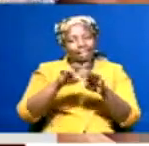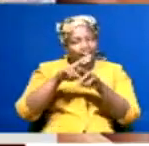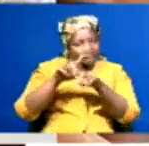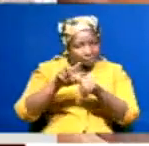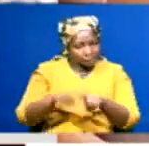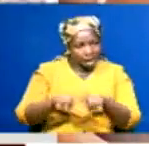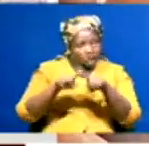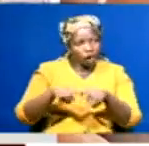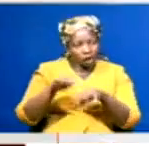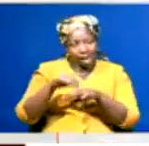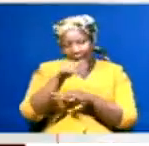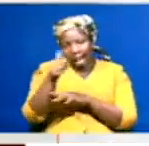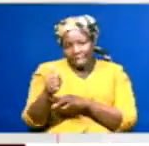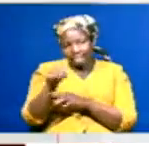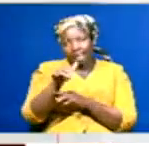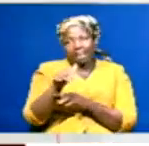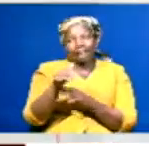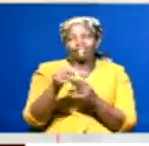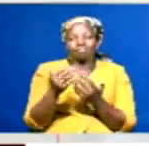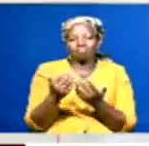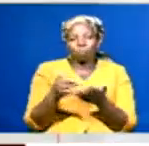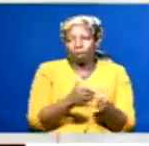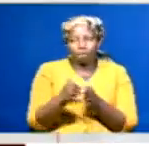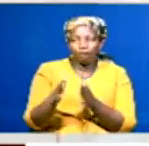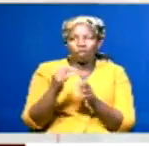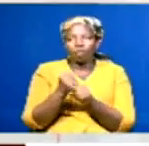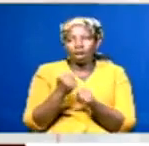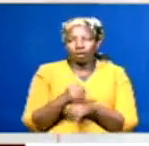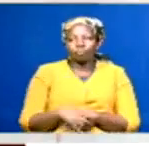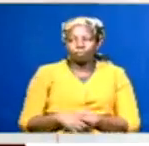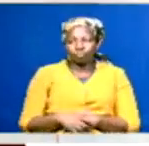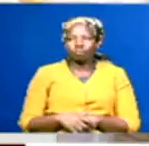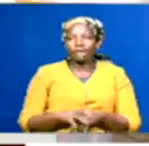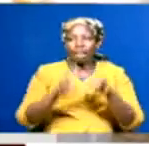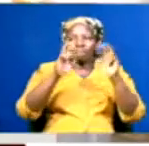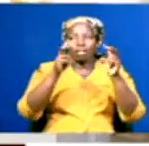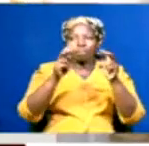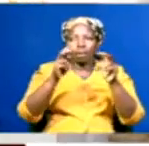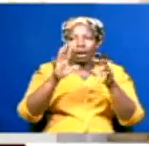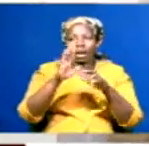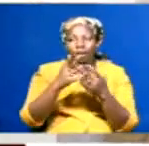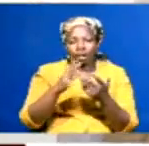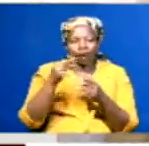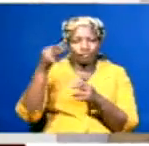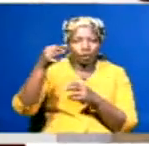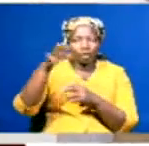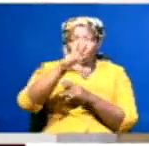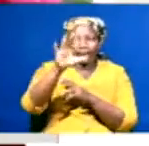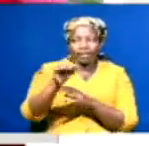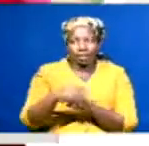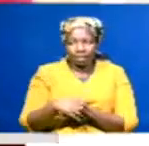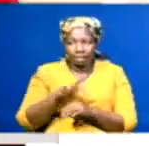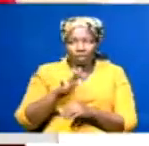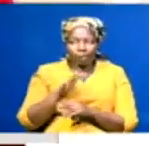on other sources of livelihoods. Under the theme Framing the Future African Women in the Context of Climate Crisis, the women called for